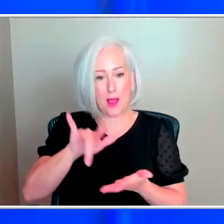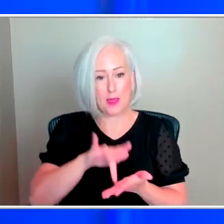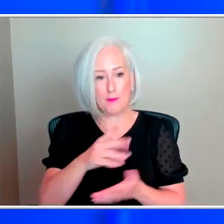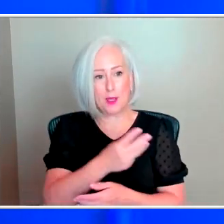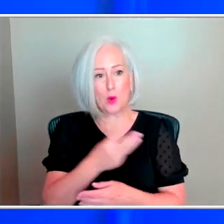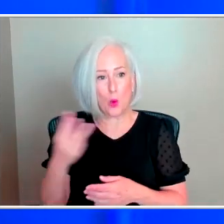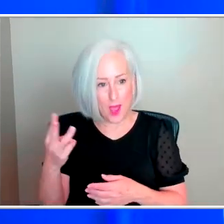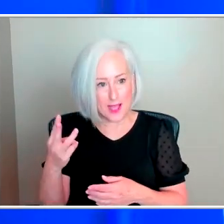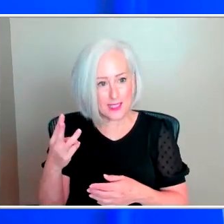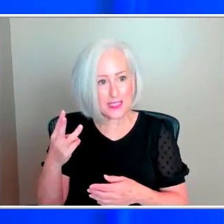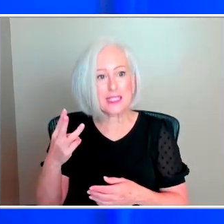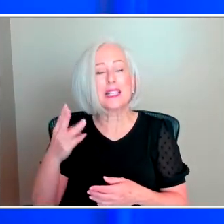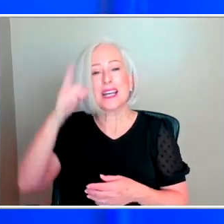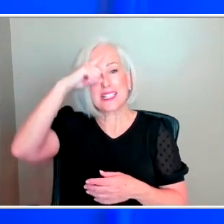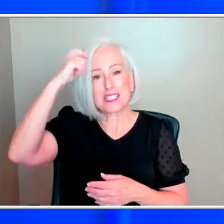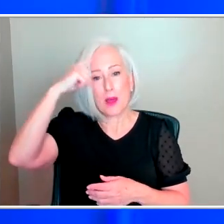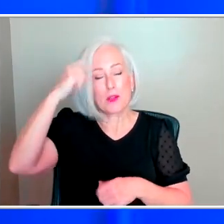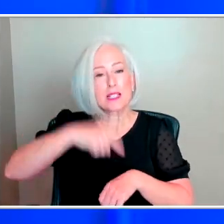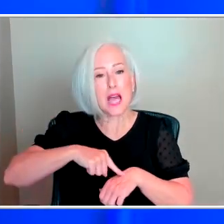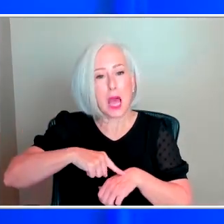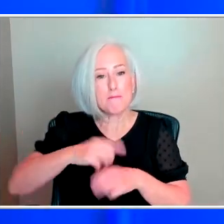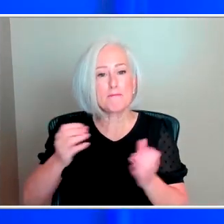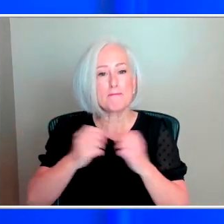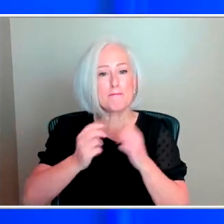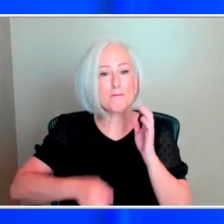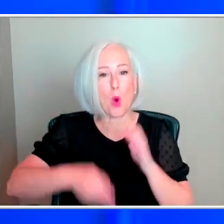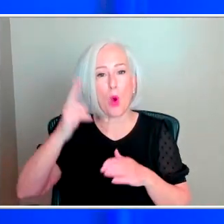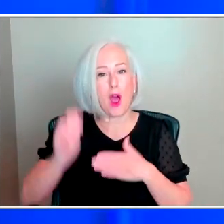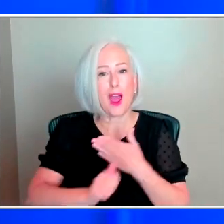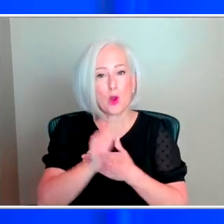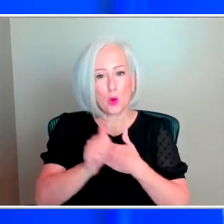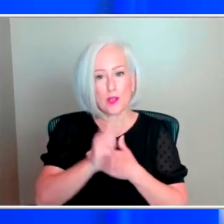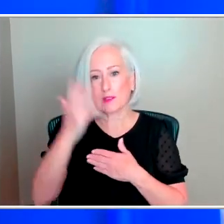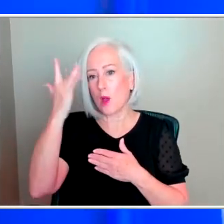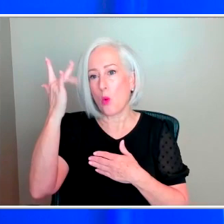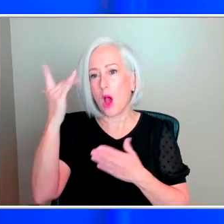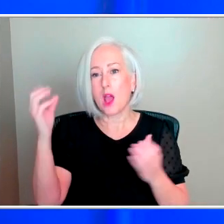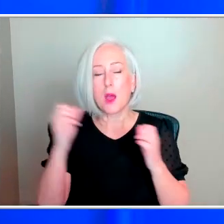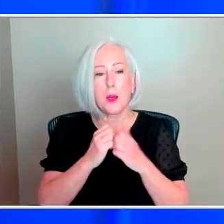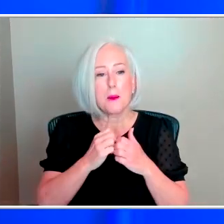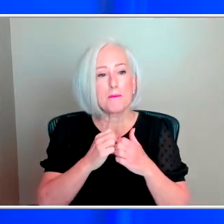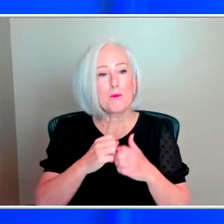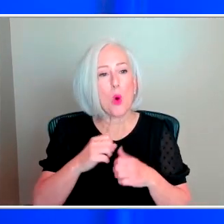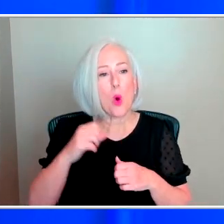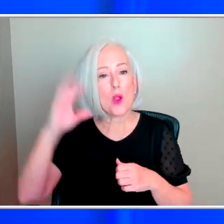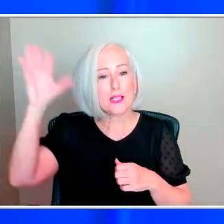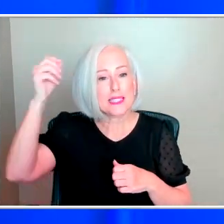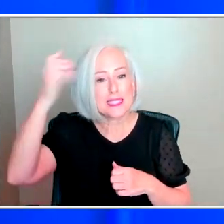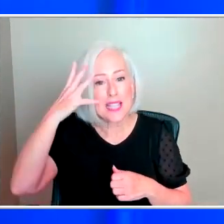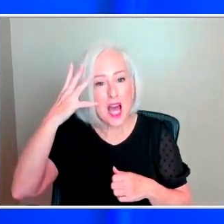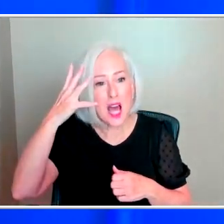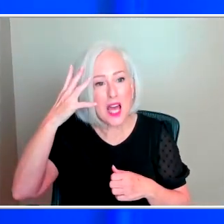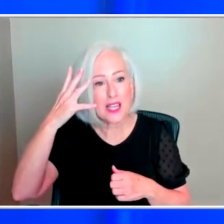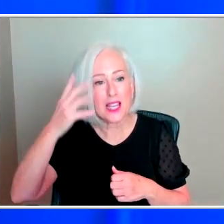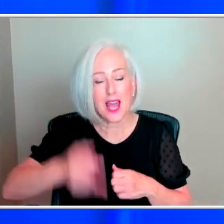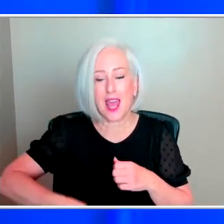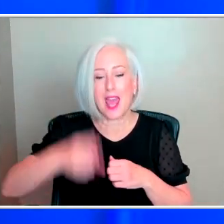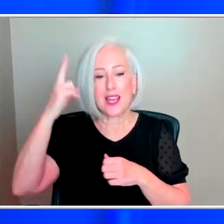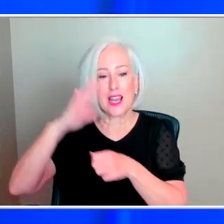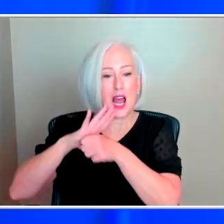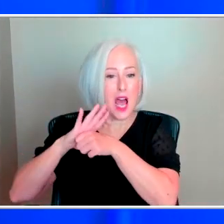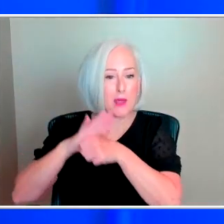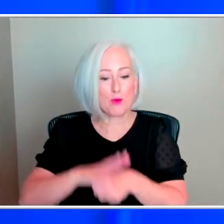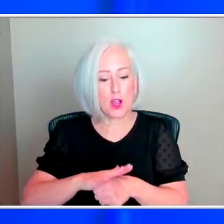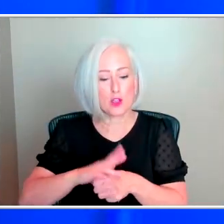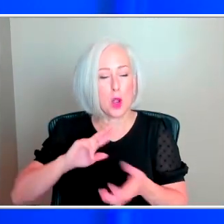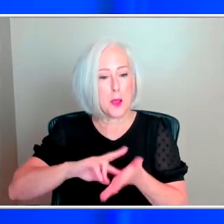for it because there's more sunlight. And with the high pressure center comes in and air doesn't move and